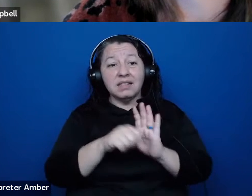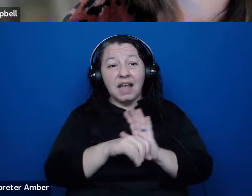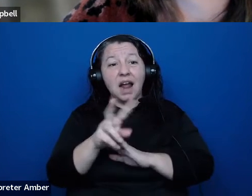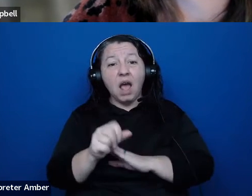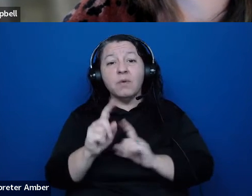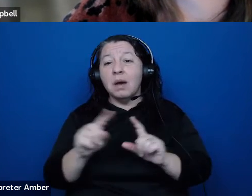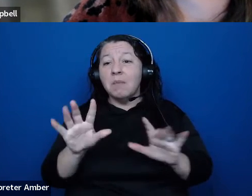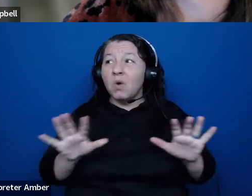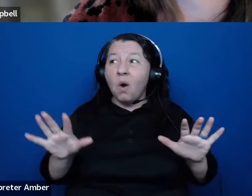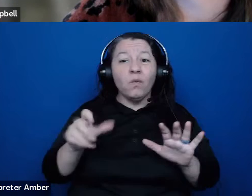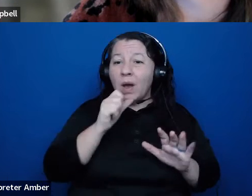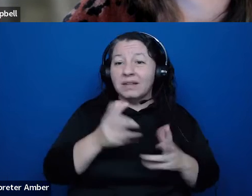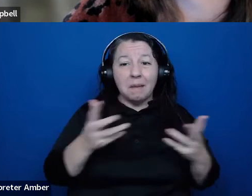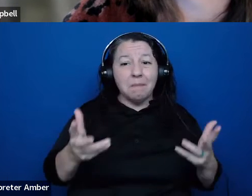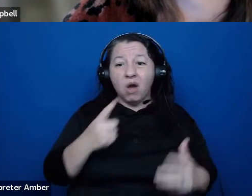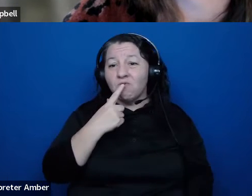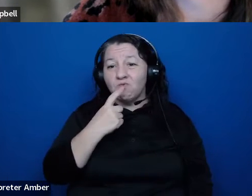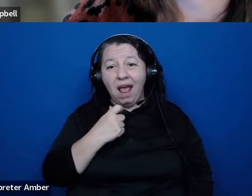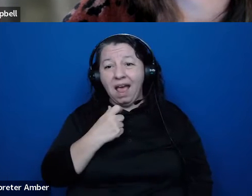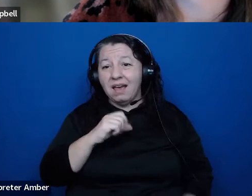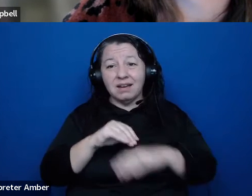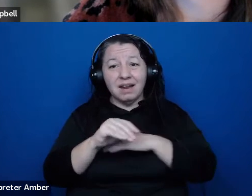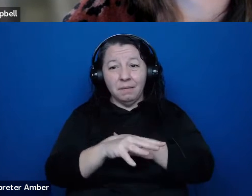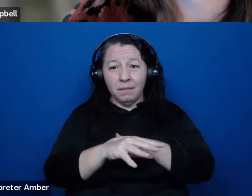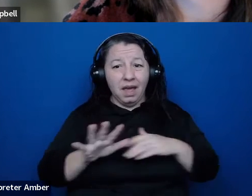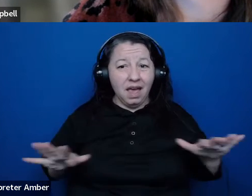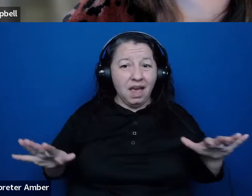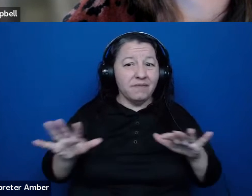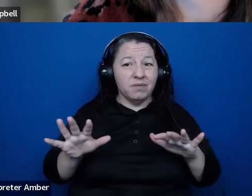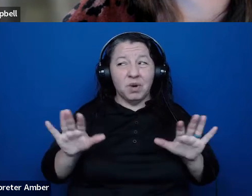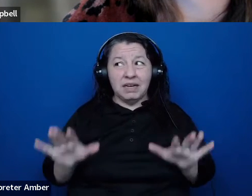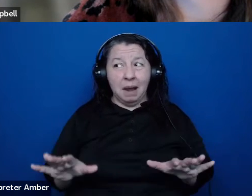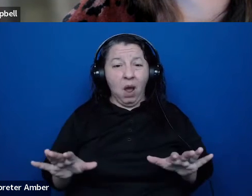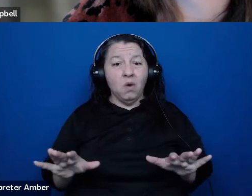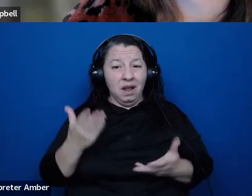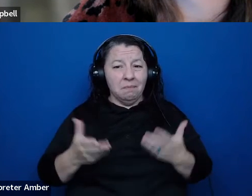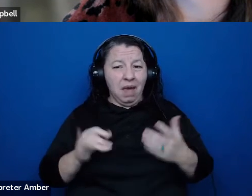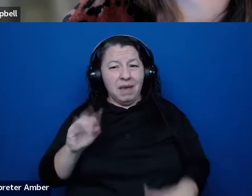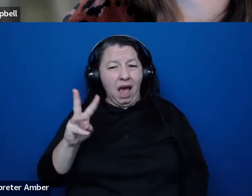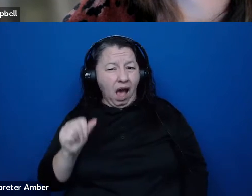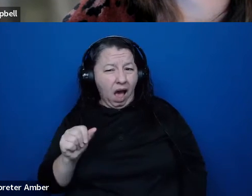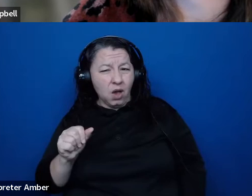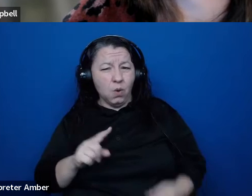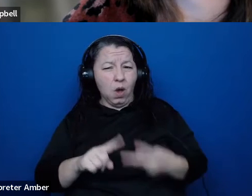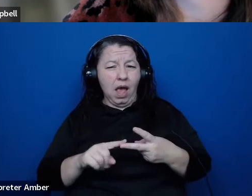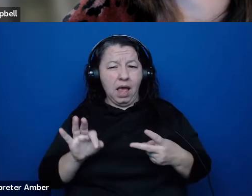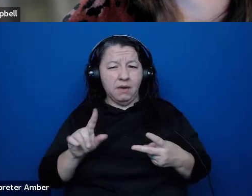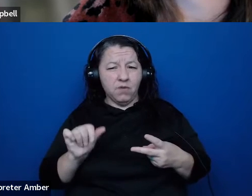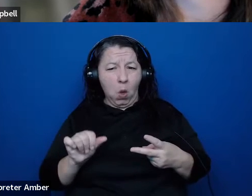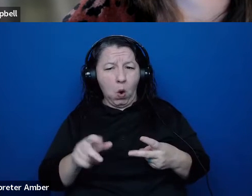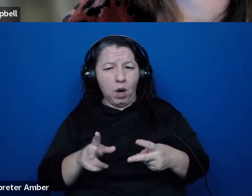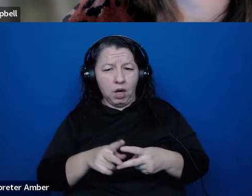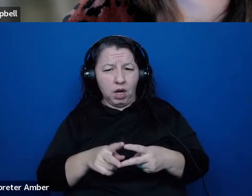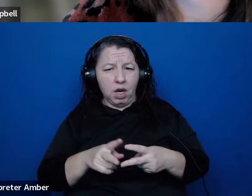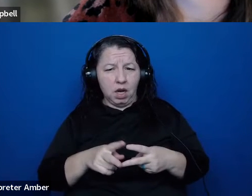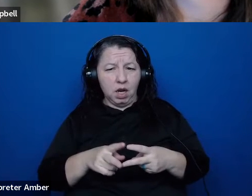red wave. It was actually pretty tamped down, other than maybe Iowa and Florida. So, but here's